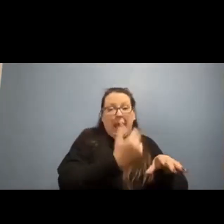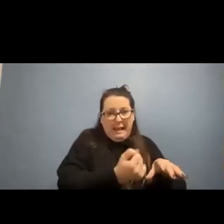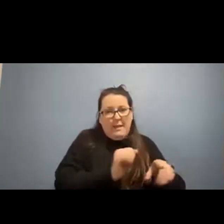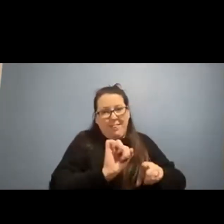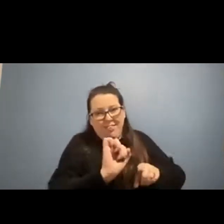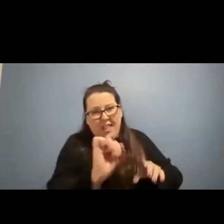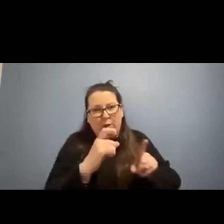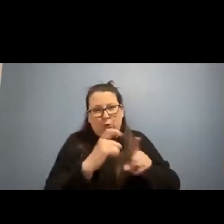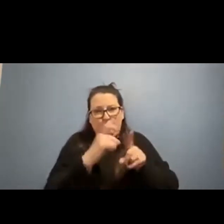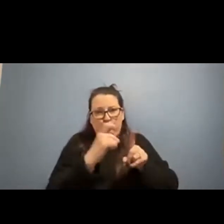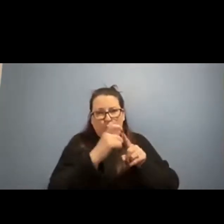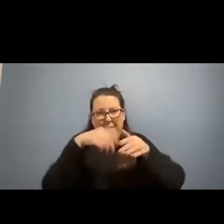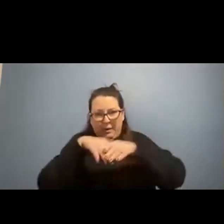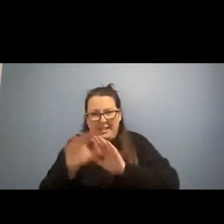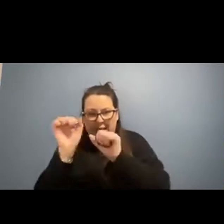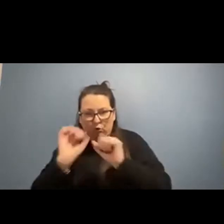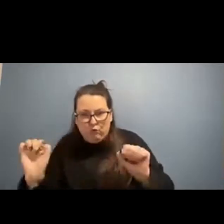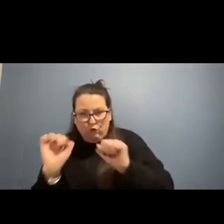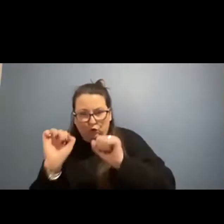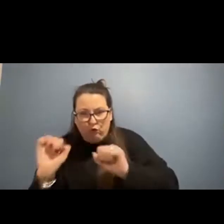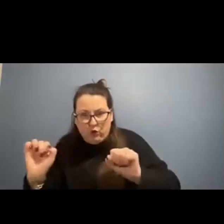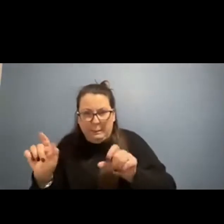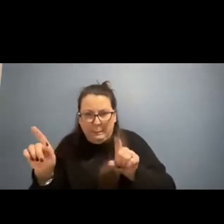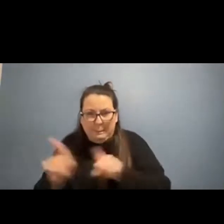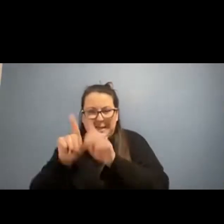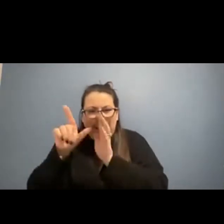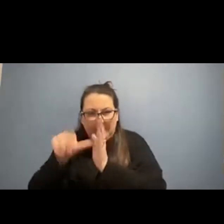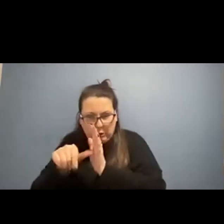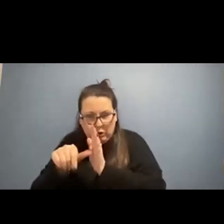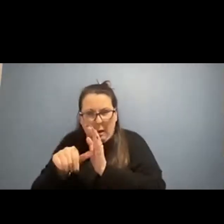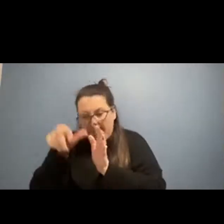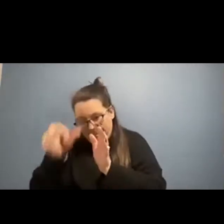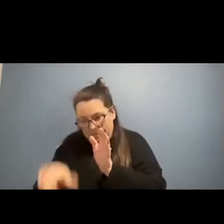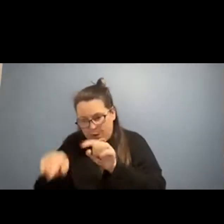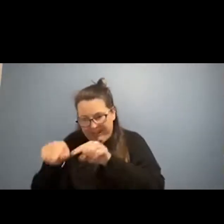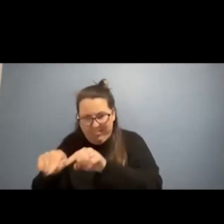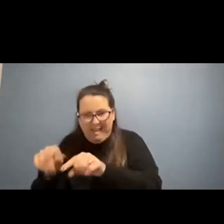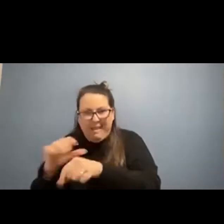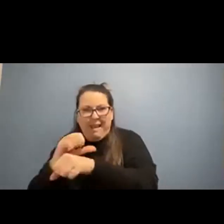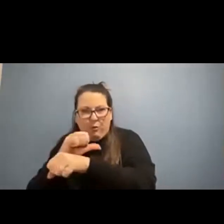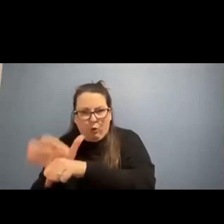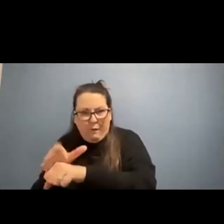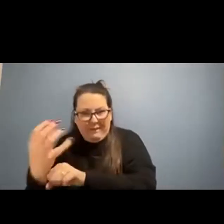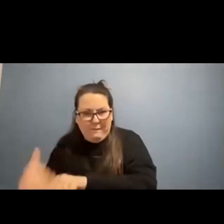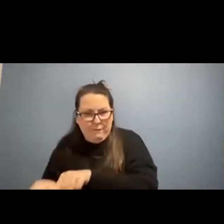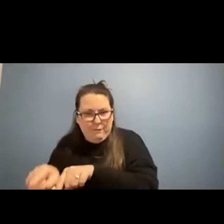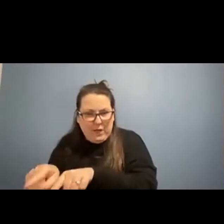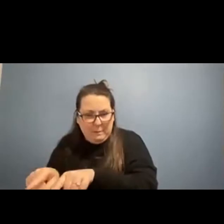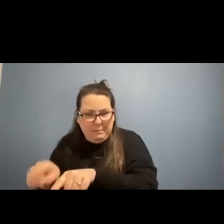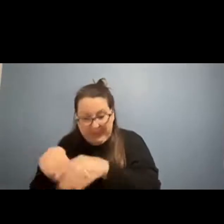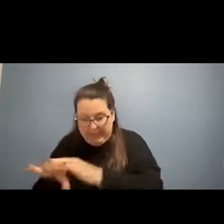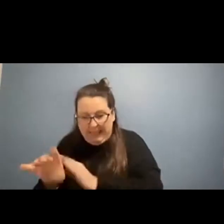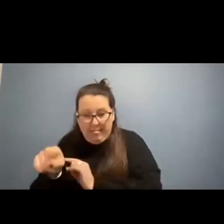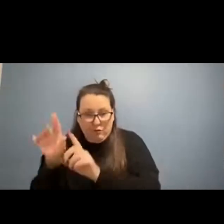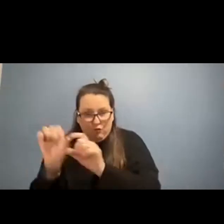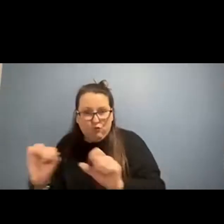of transmission. So that might be when there was a case in that, that gym.